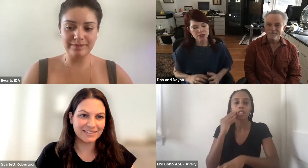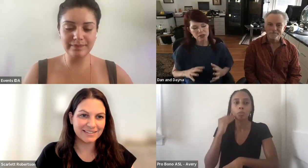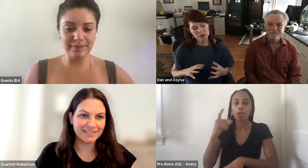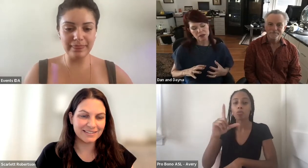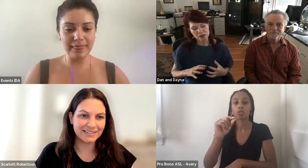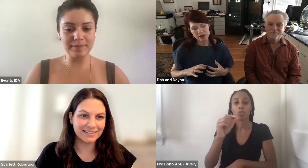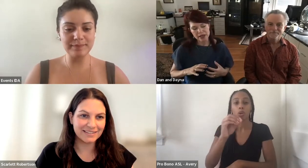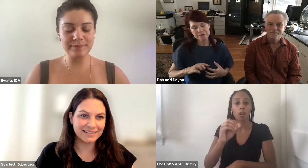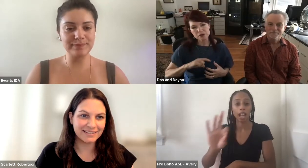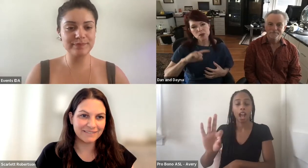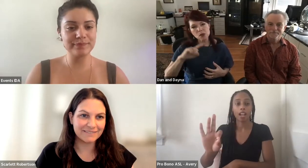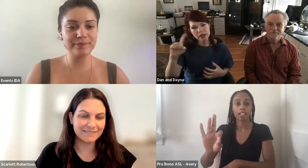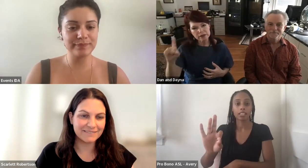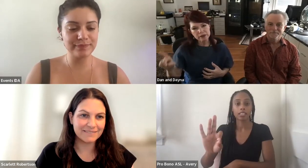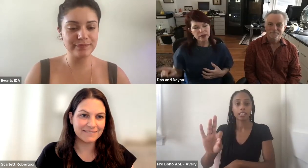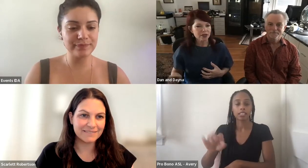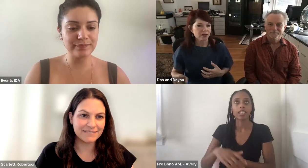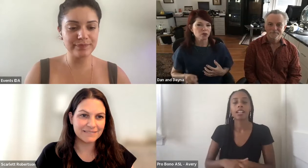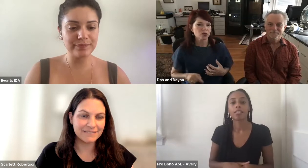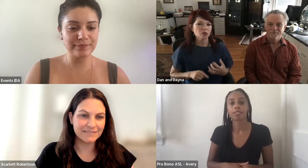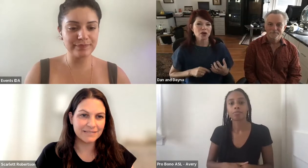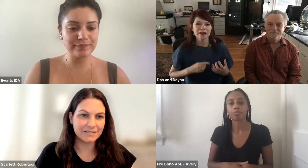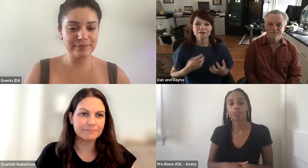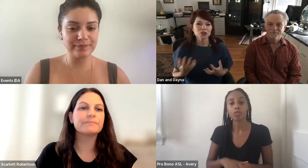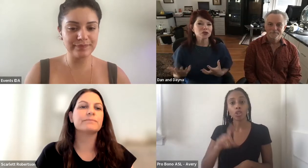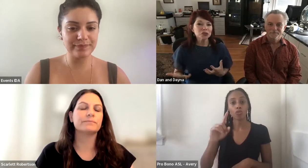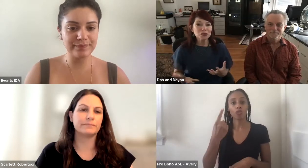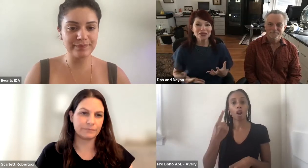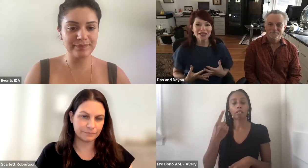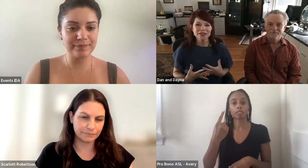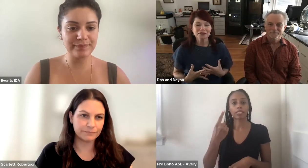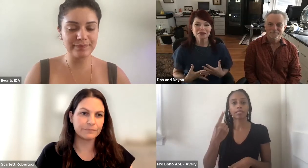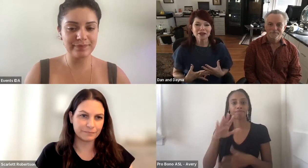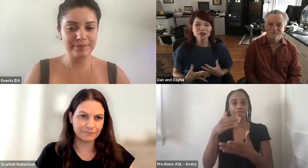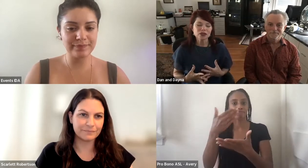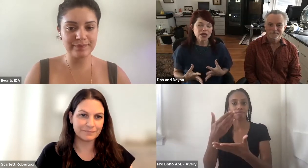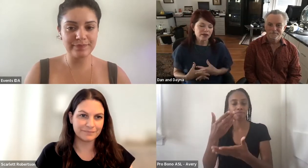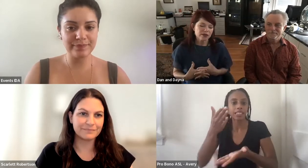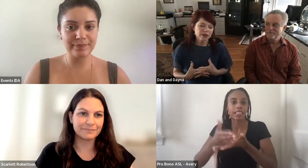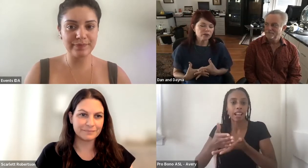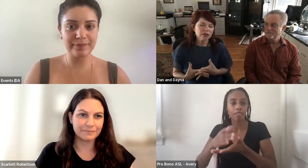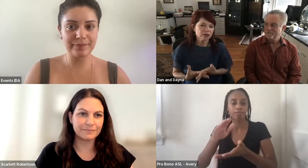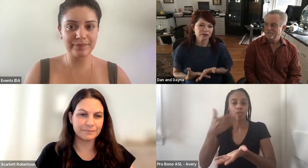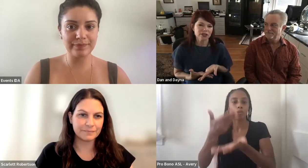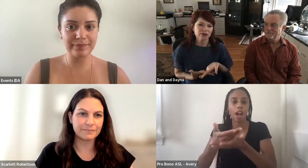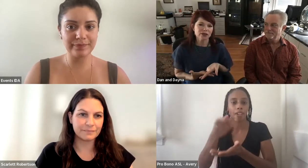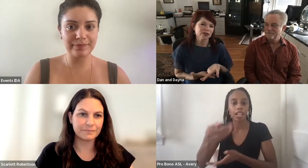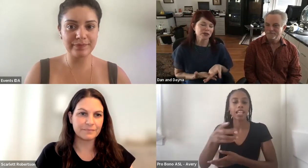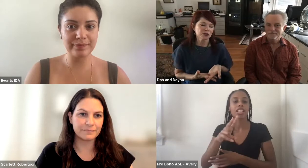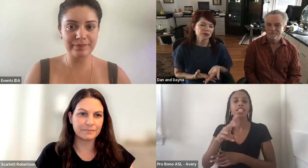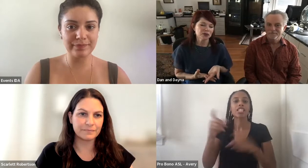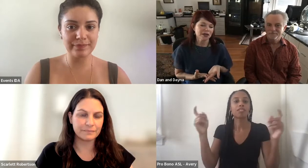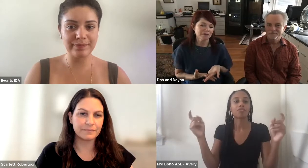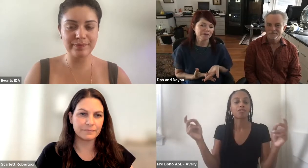he was on that first wave of his kind of worldwide victory tour that lasted for 5 years. Some really dear friends of